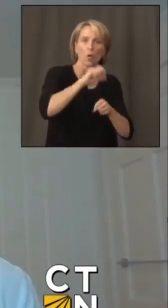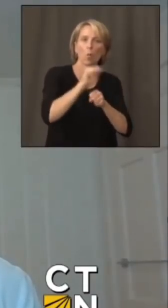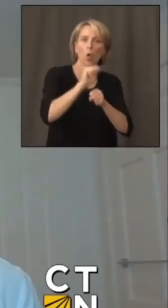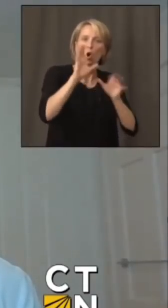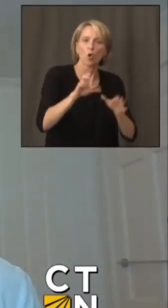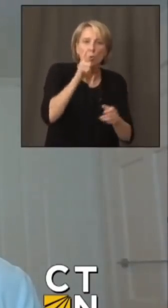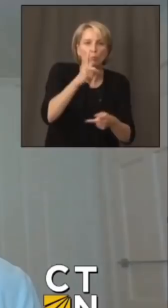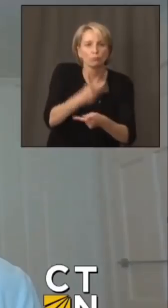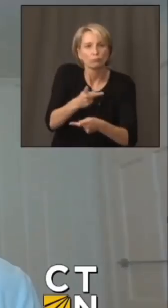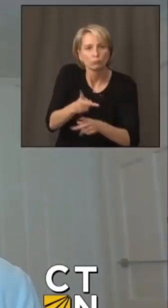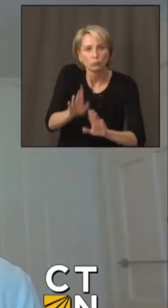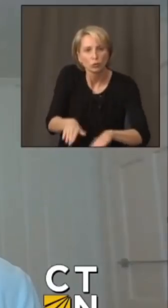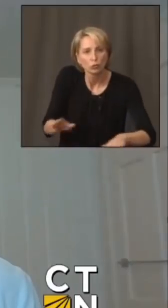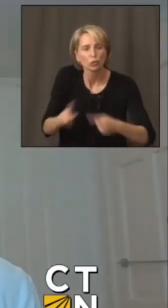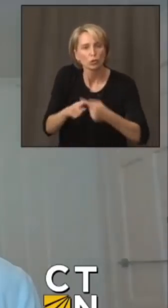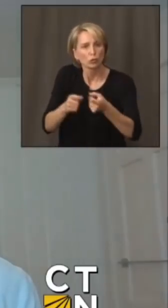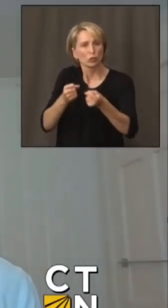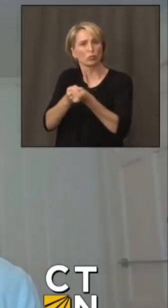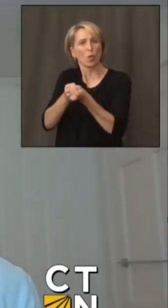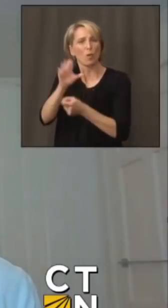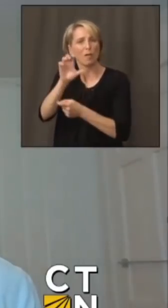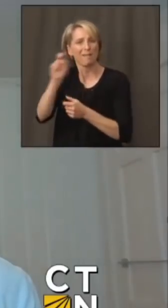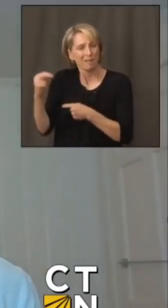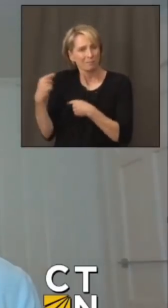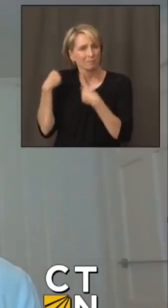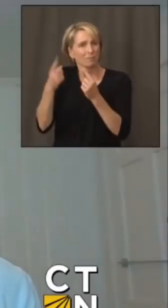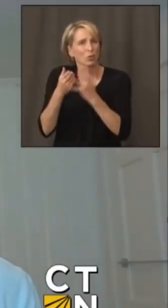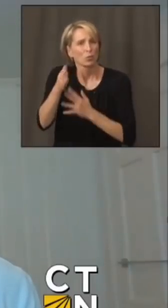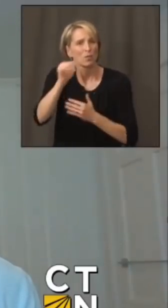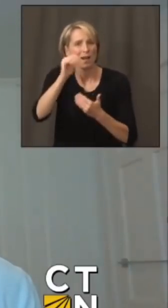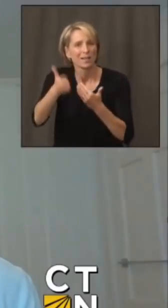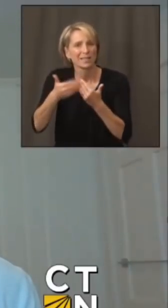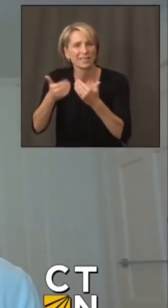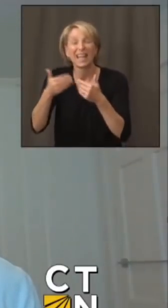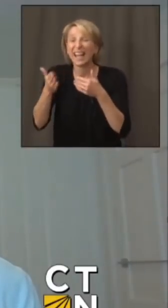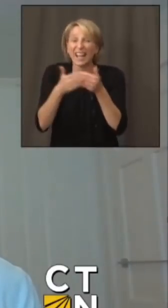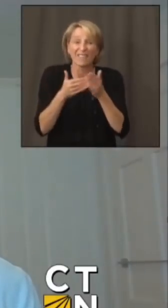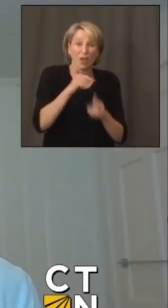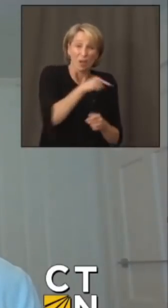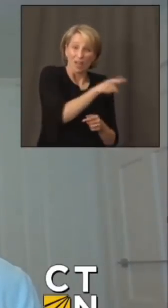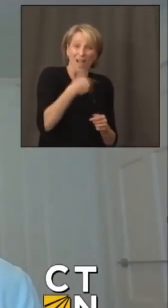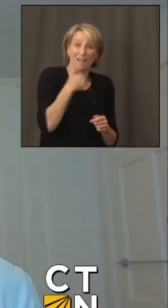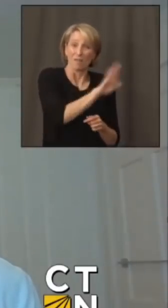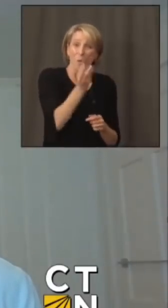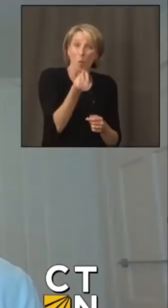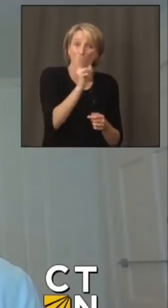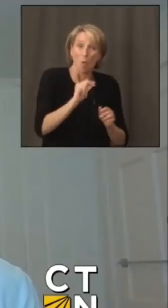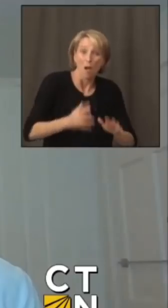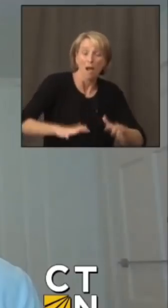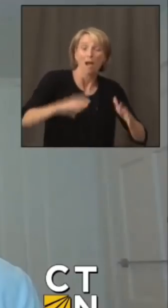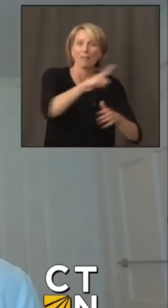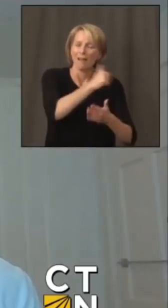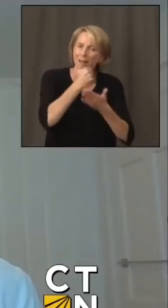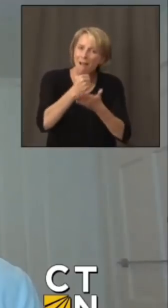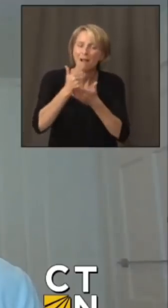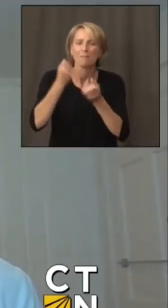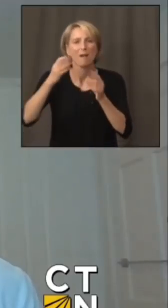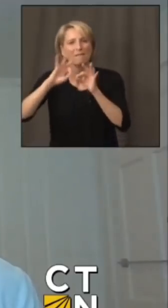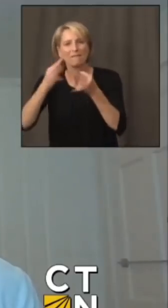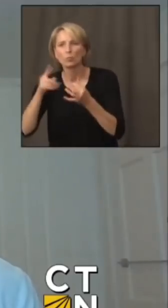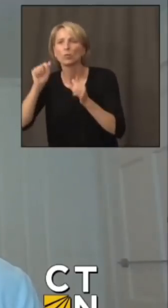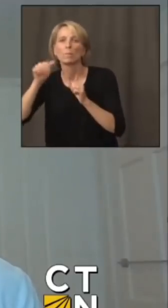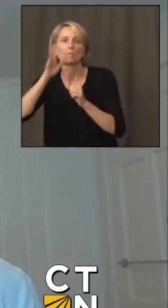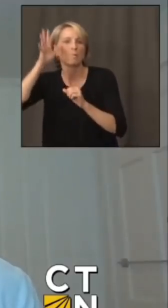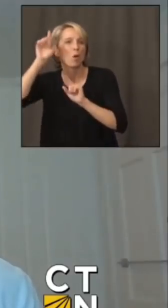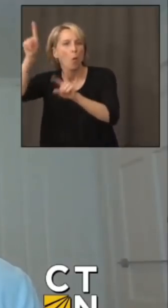who've been there for our state at the most difficult time, despite their own anxieties, for children and families. So happy to answer